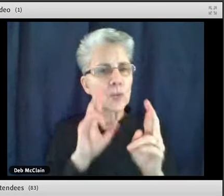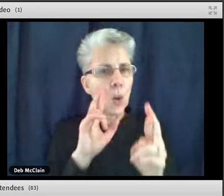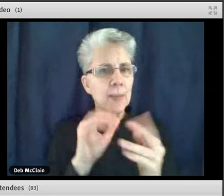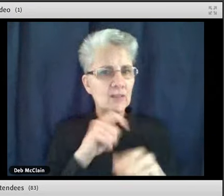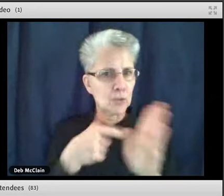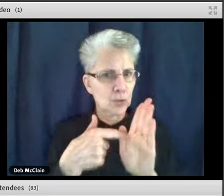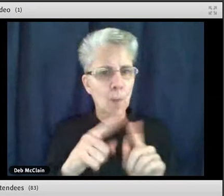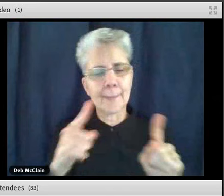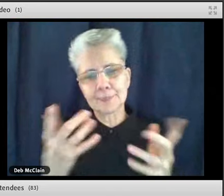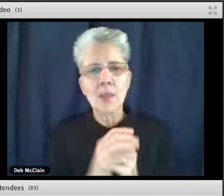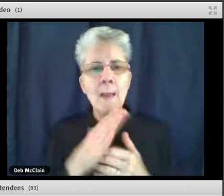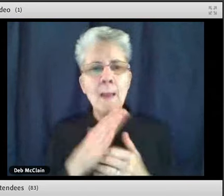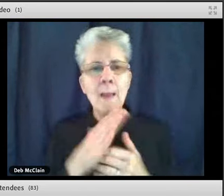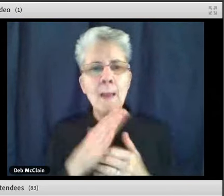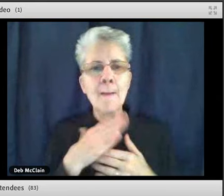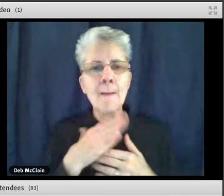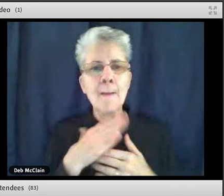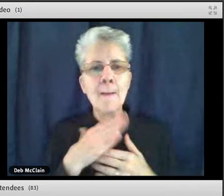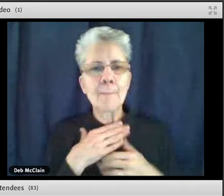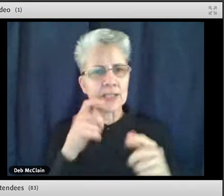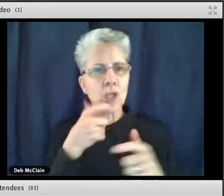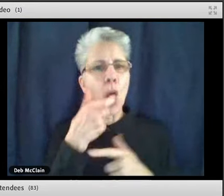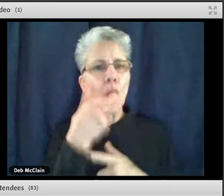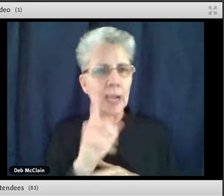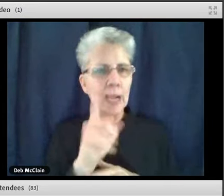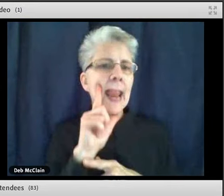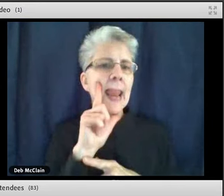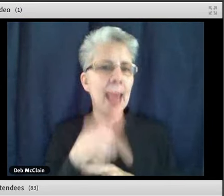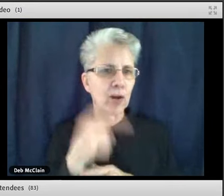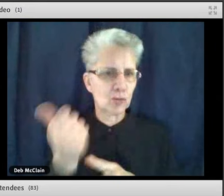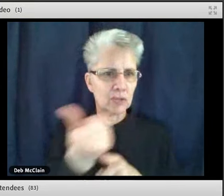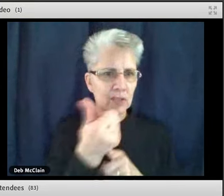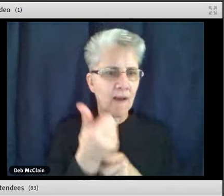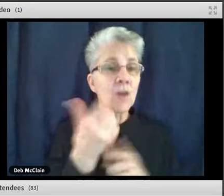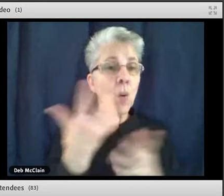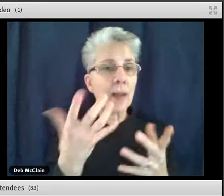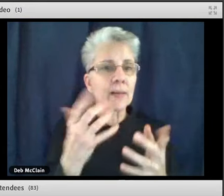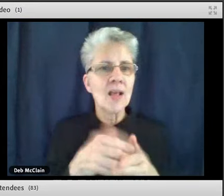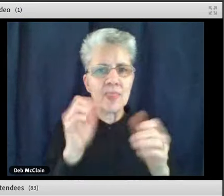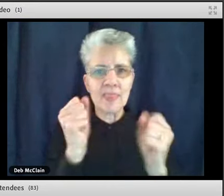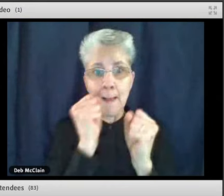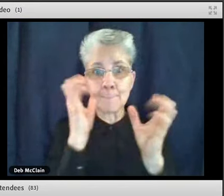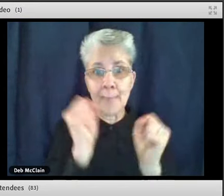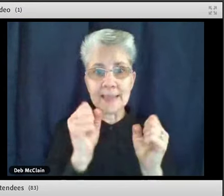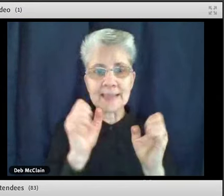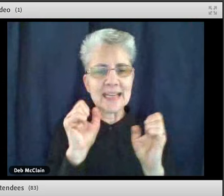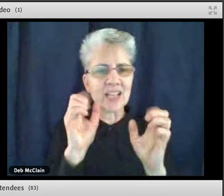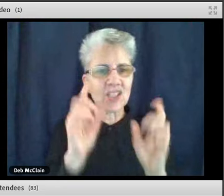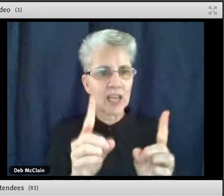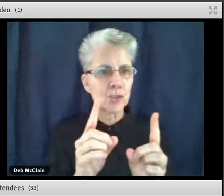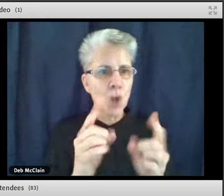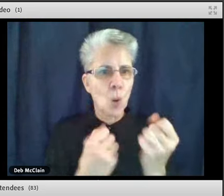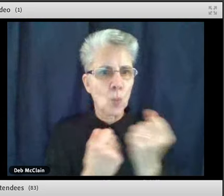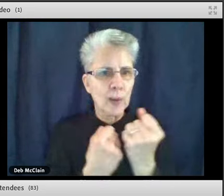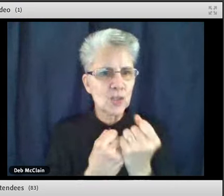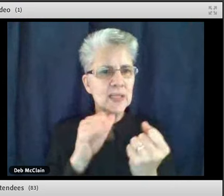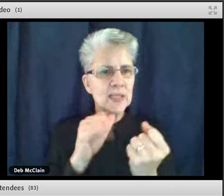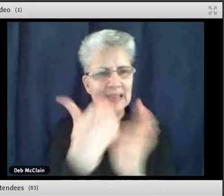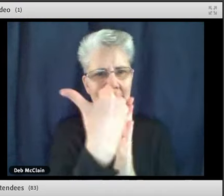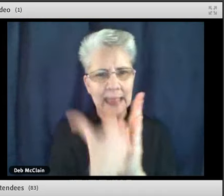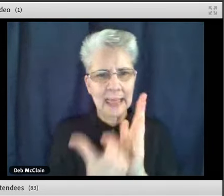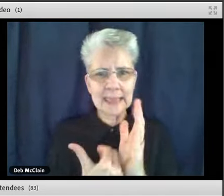There's also a post by two high school librarians in School Library Journal and things that they've done, how they've made their plans. And